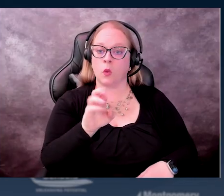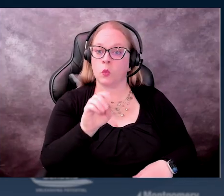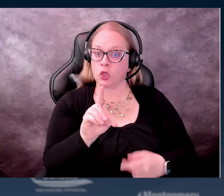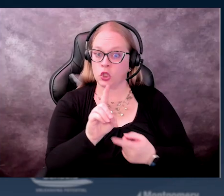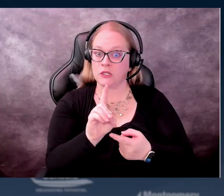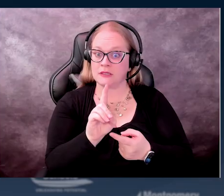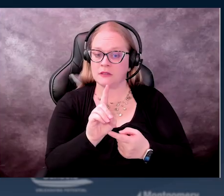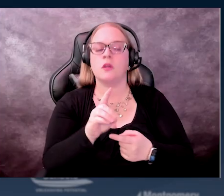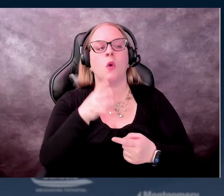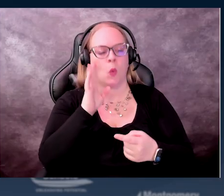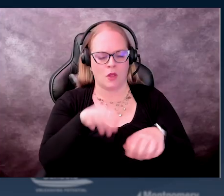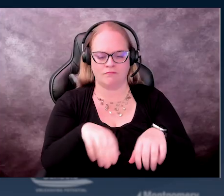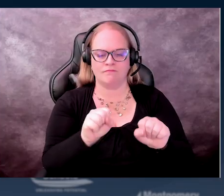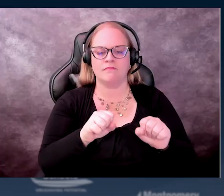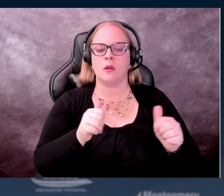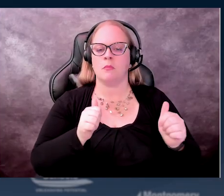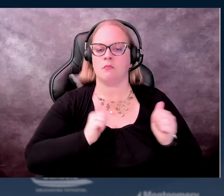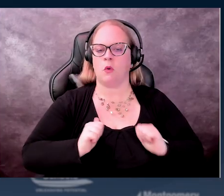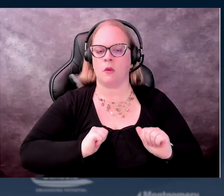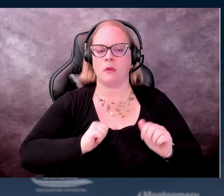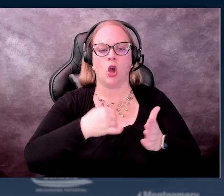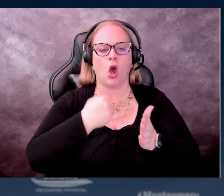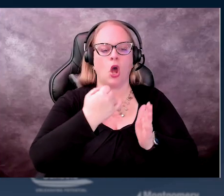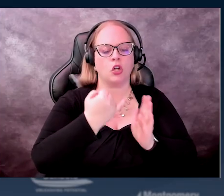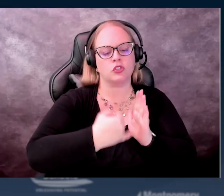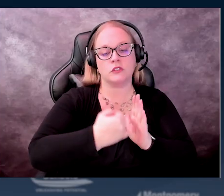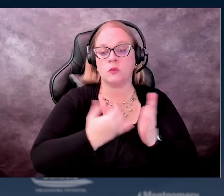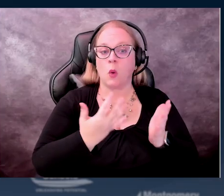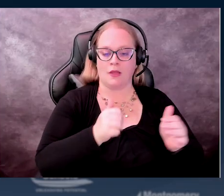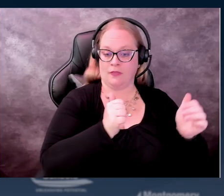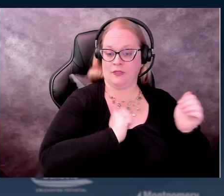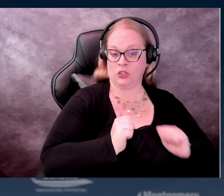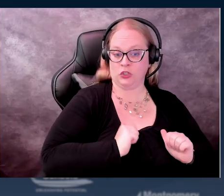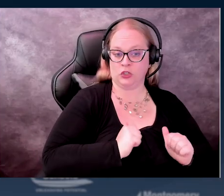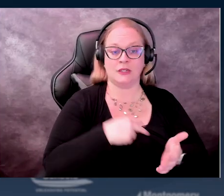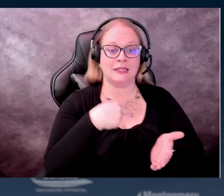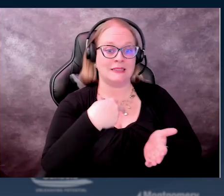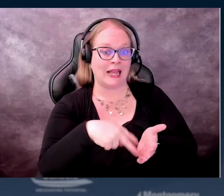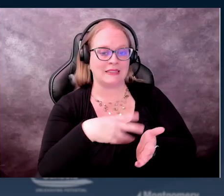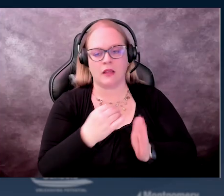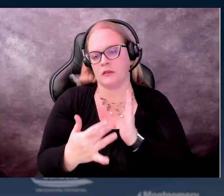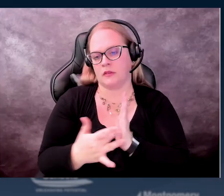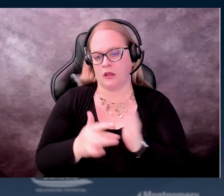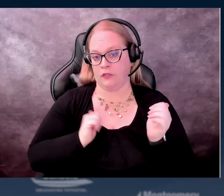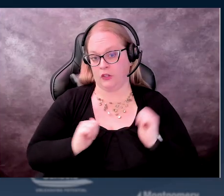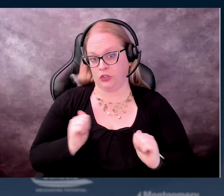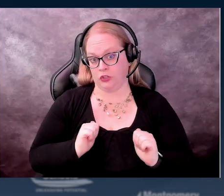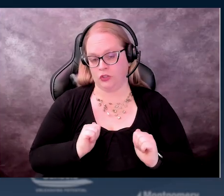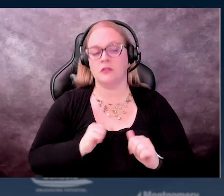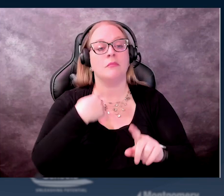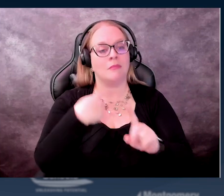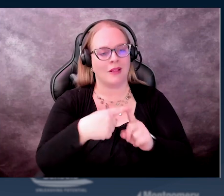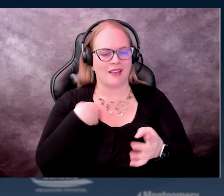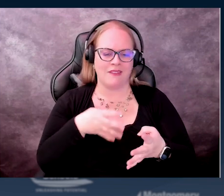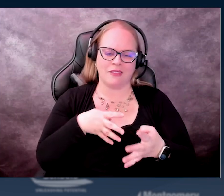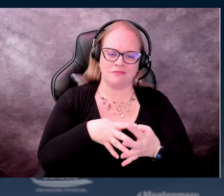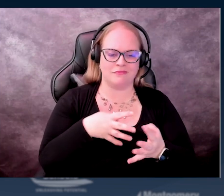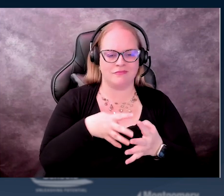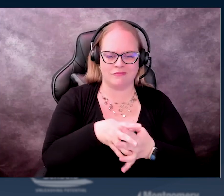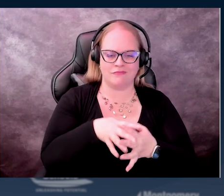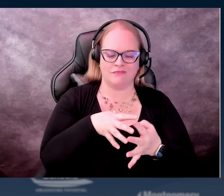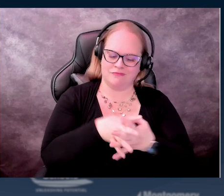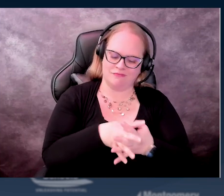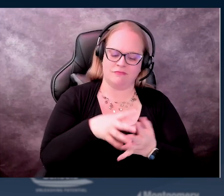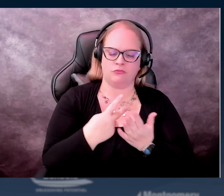of dance theater and technical theater, offering a strand for public service. And this school will also continue to offer